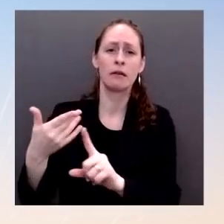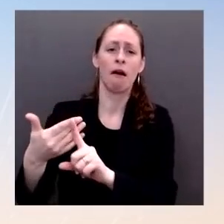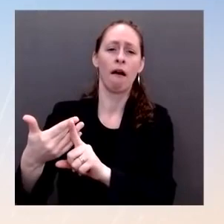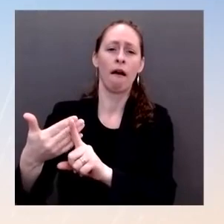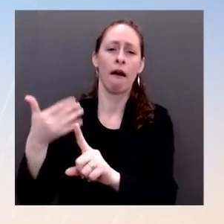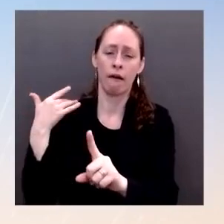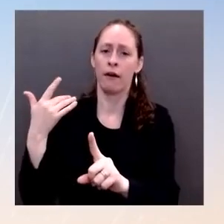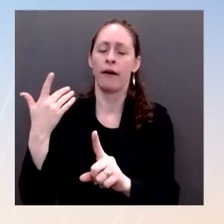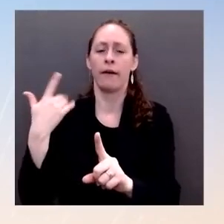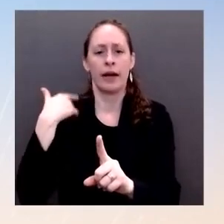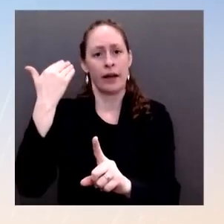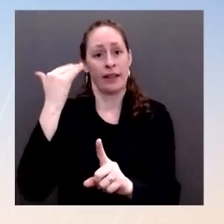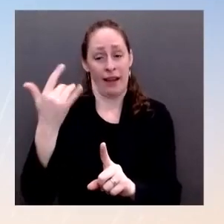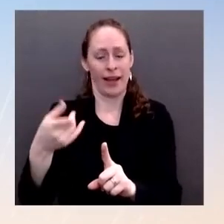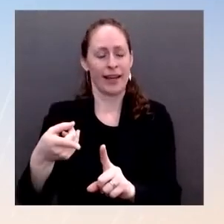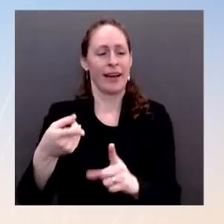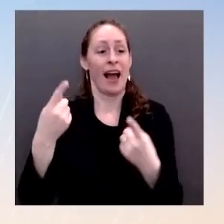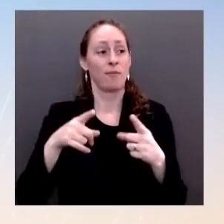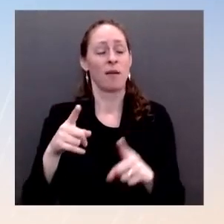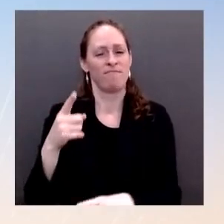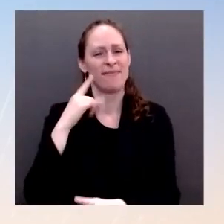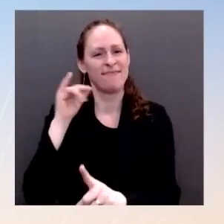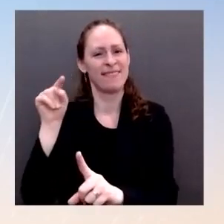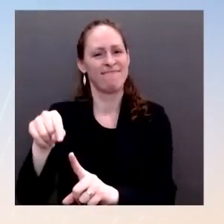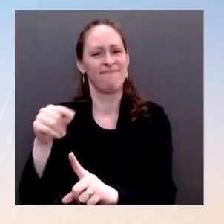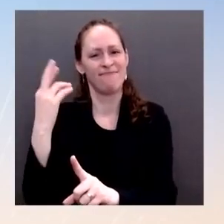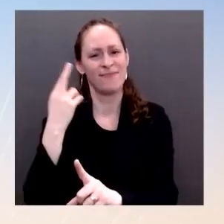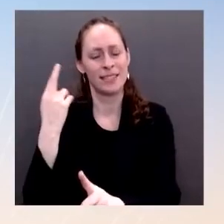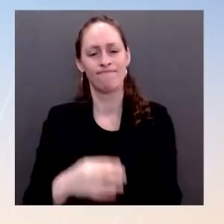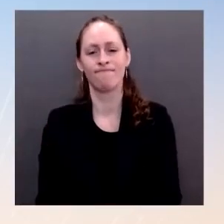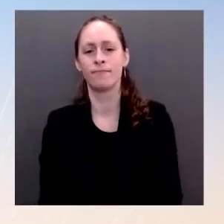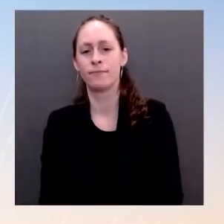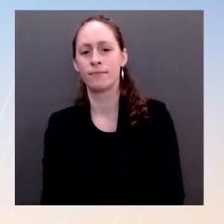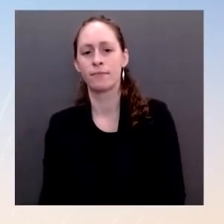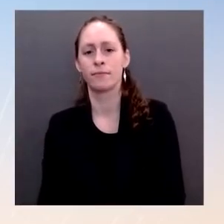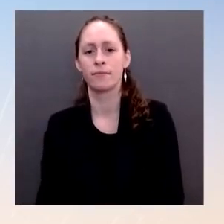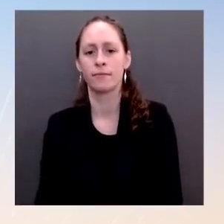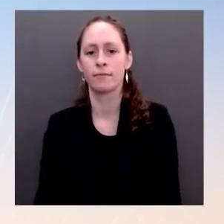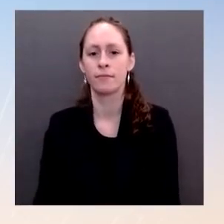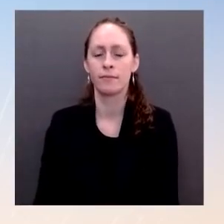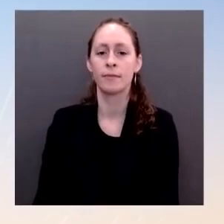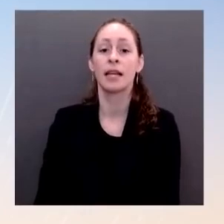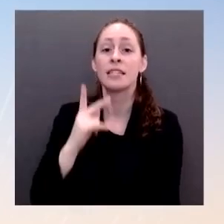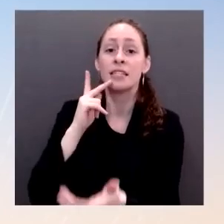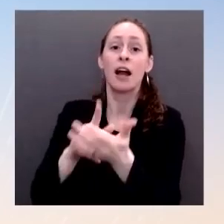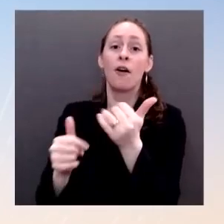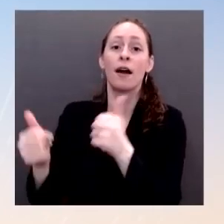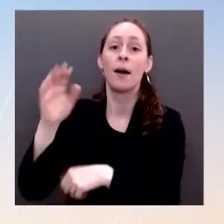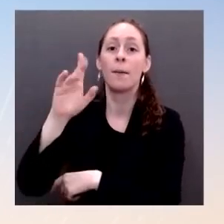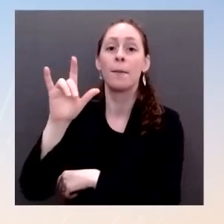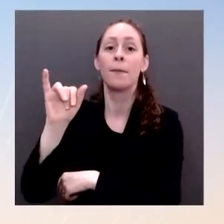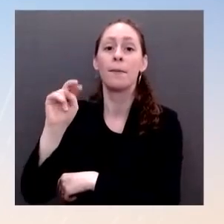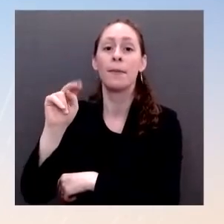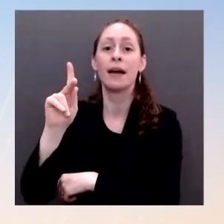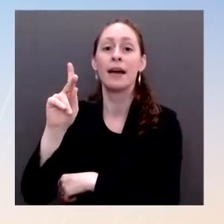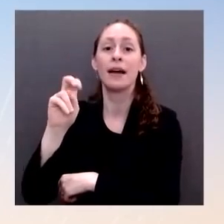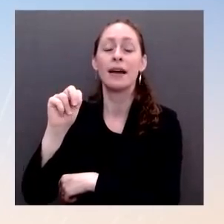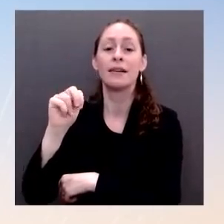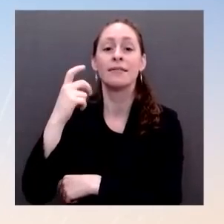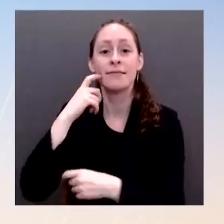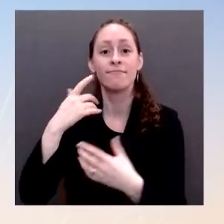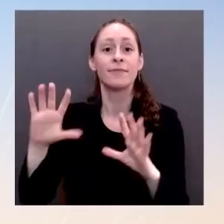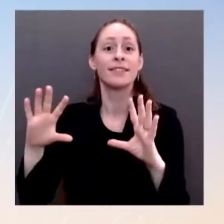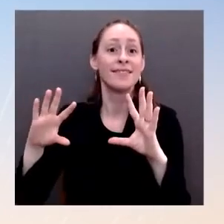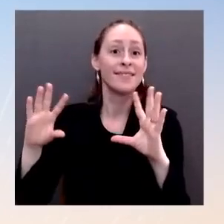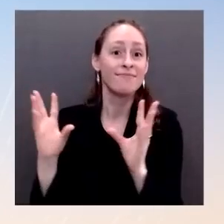leaving Geneva, and so far does not appear that he has a firm commitment from Russia not to